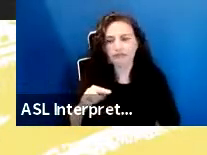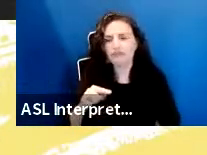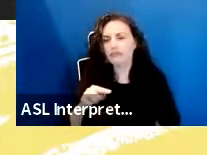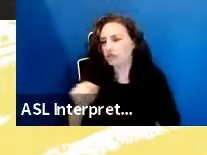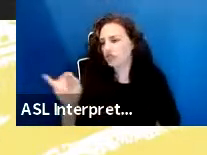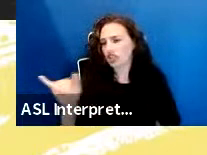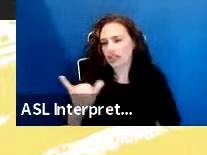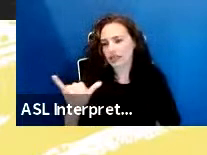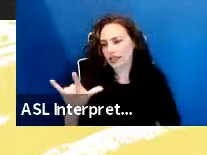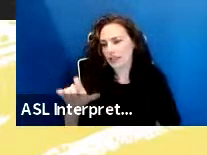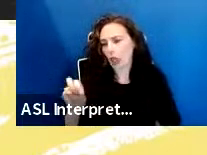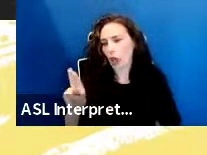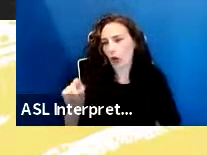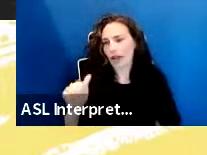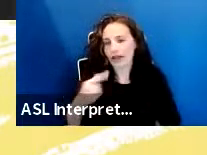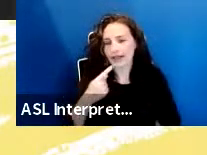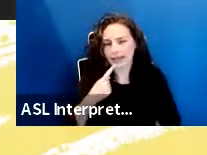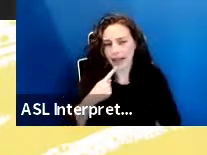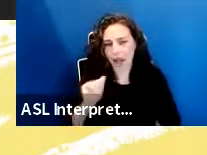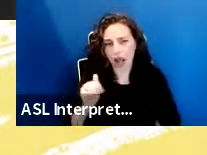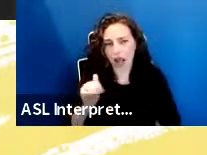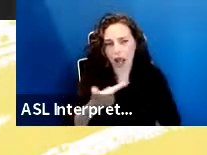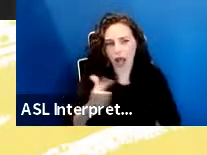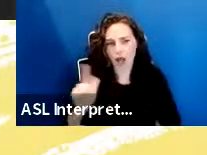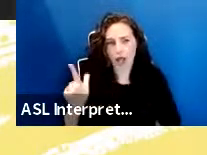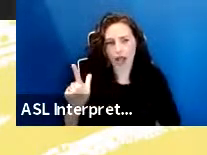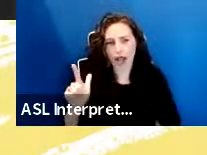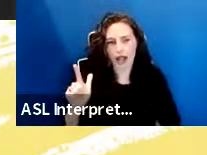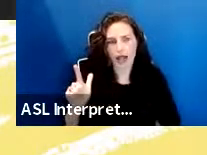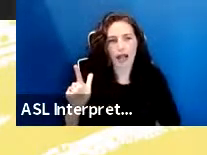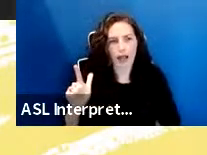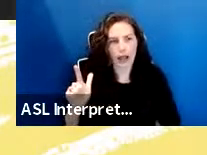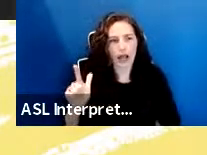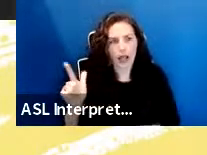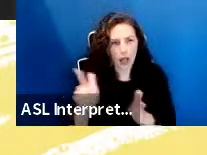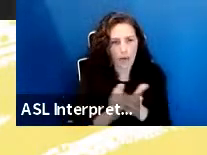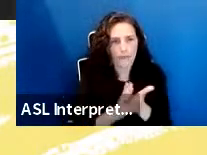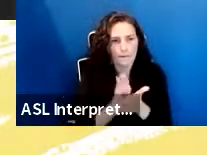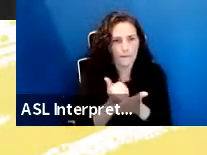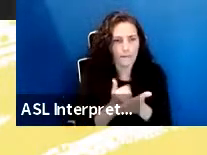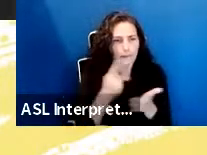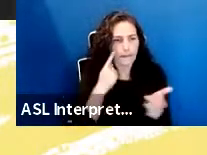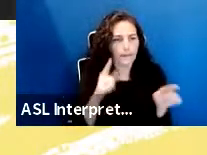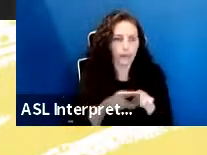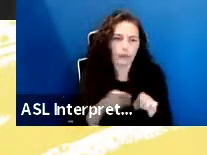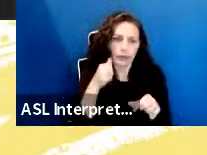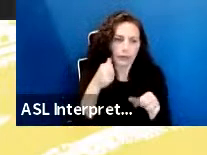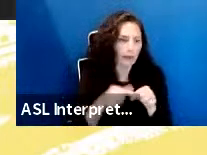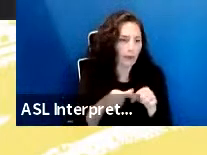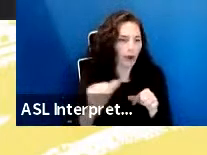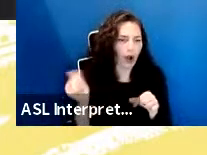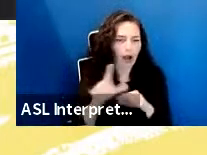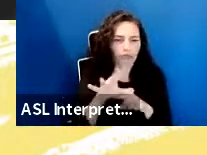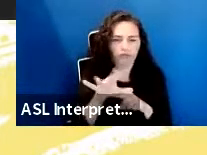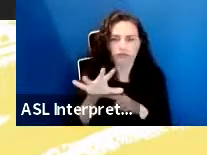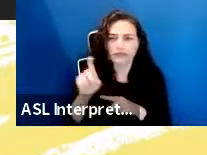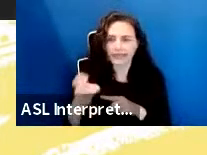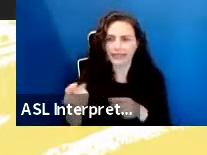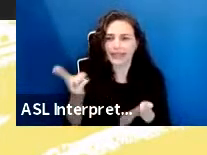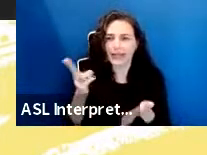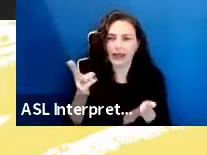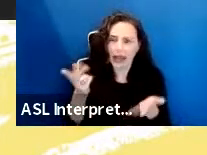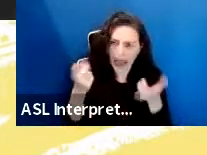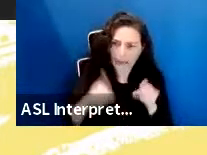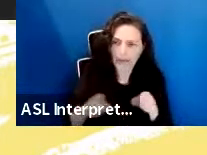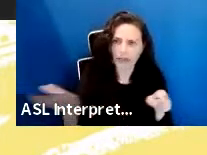said, all of our low budget agreements do have the requirement that the filming take place entirely in the United States. This